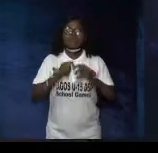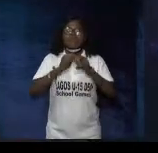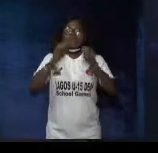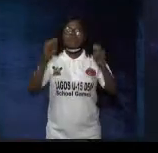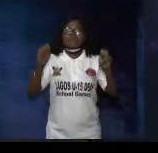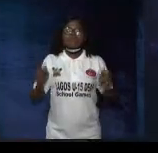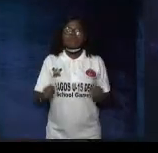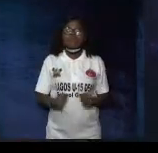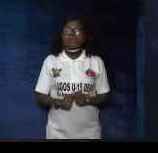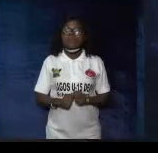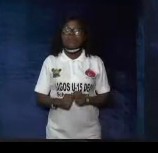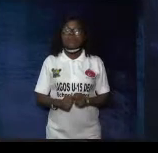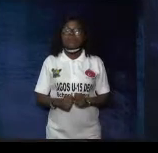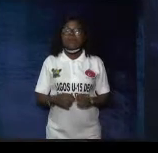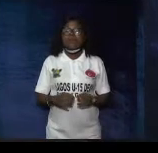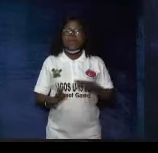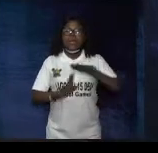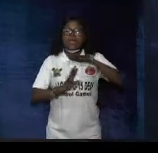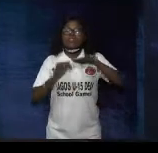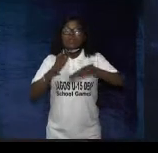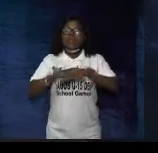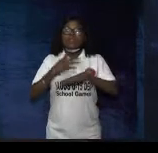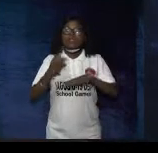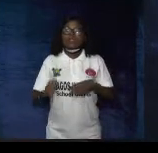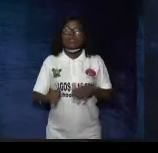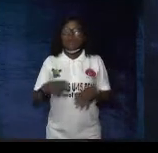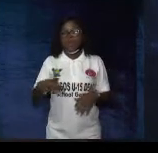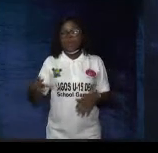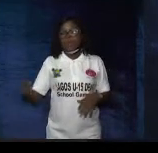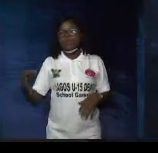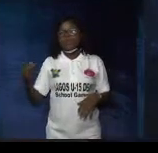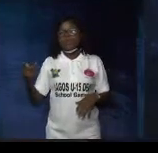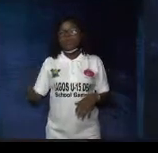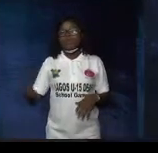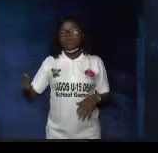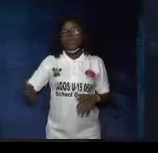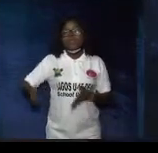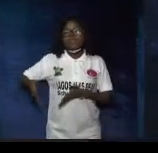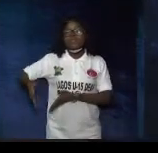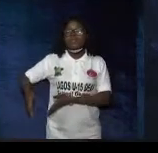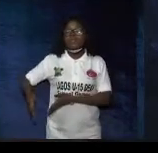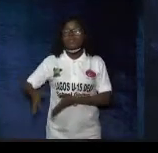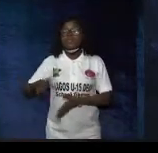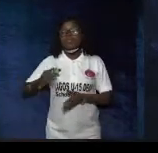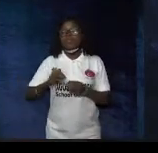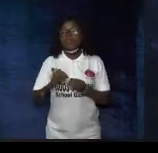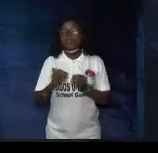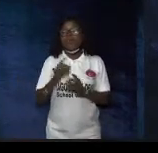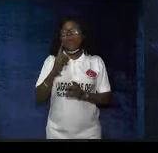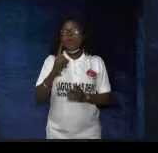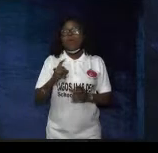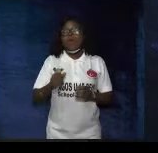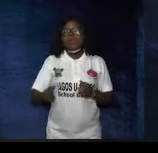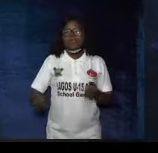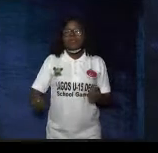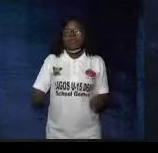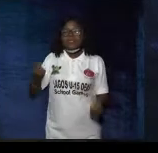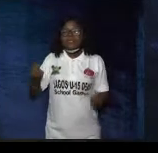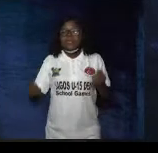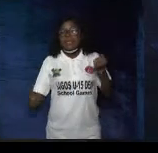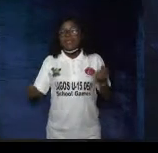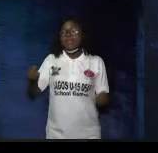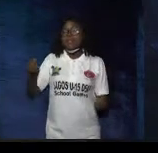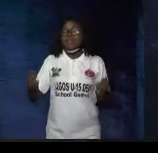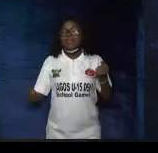types of triangle based on the properties of their sides. The first one that we are going to be considering is the one we